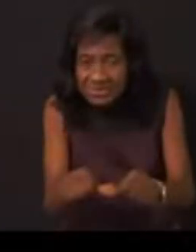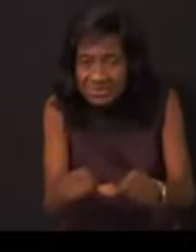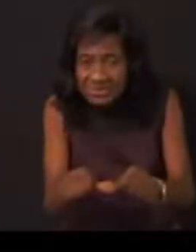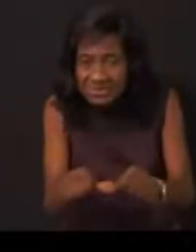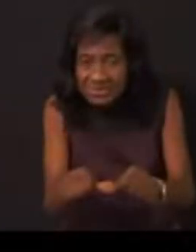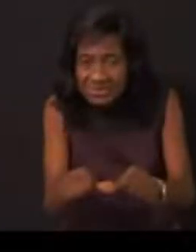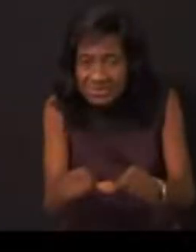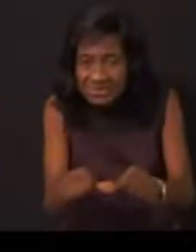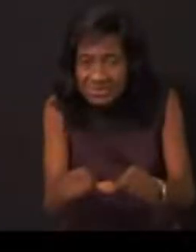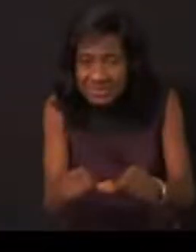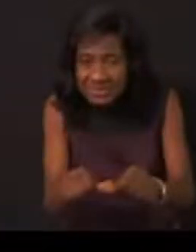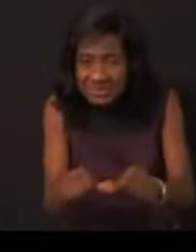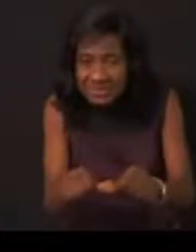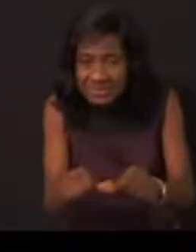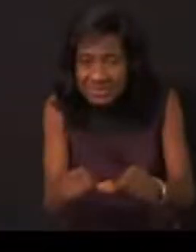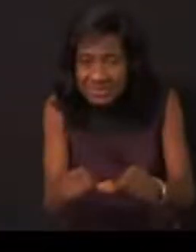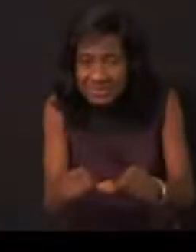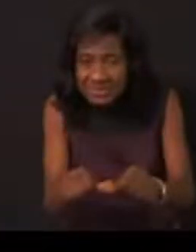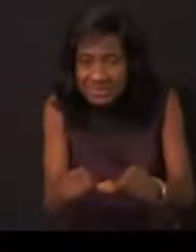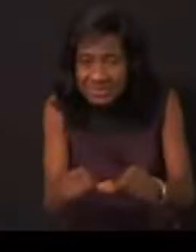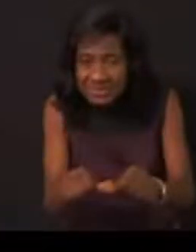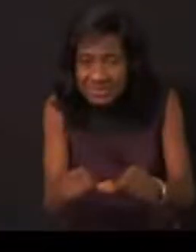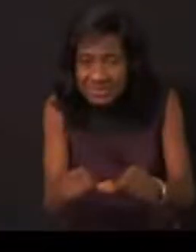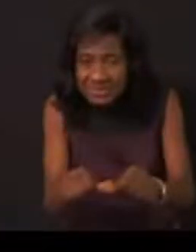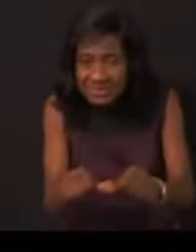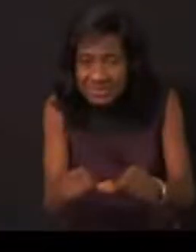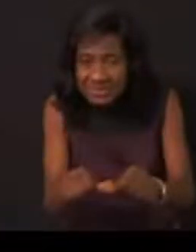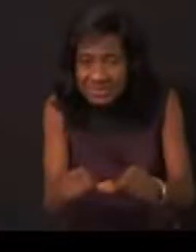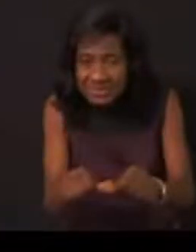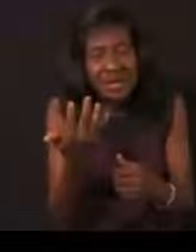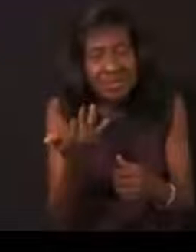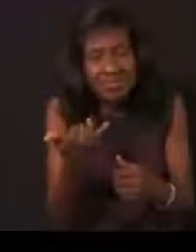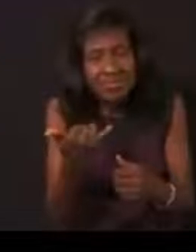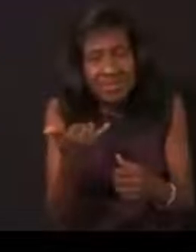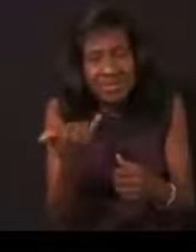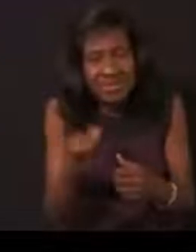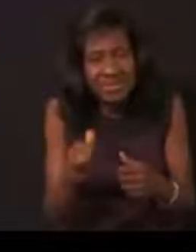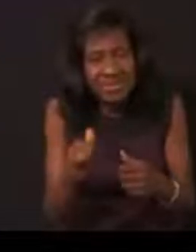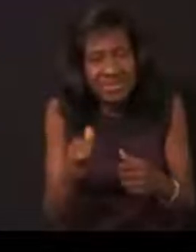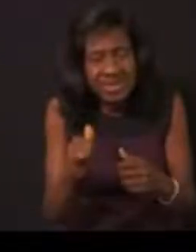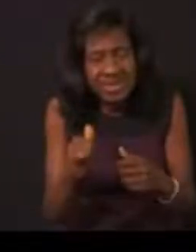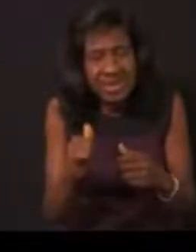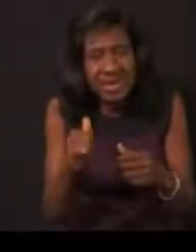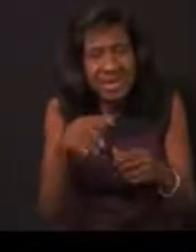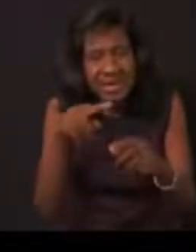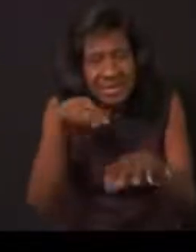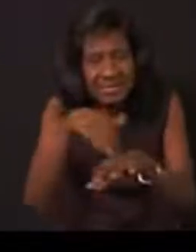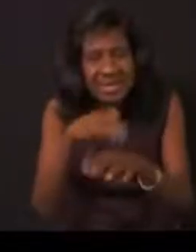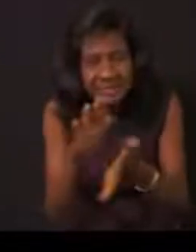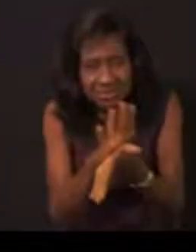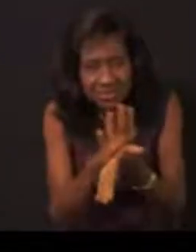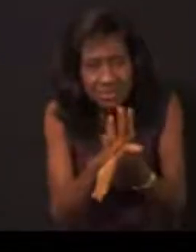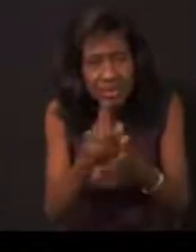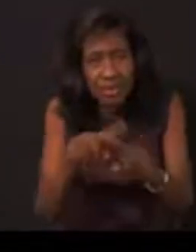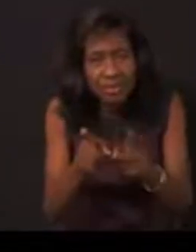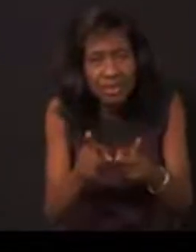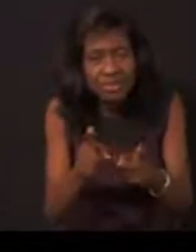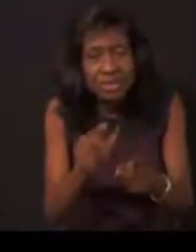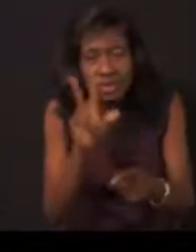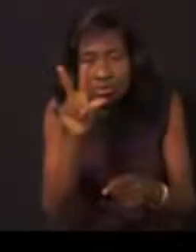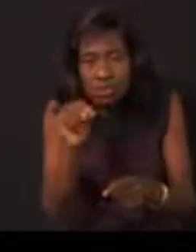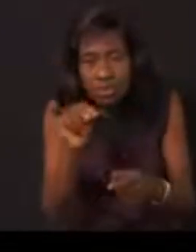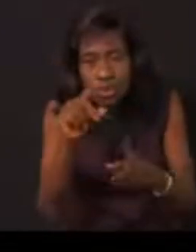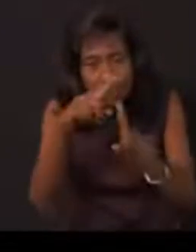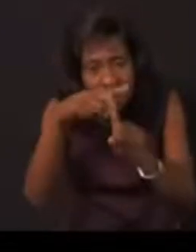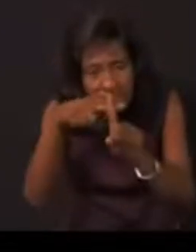risk at school, but do not have positives in their household. This will be allowed